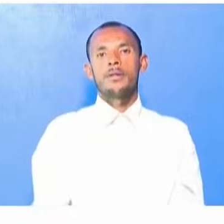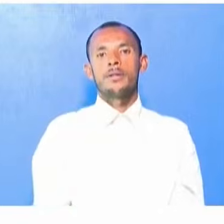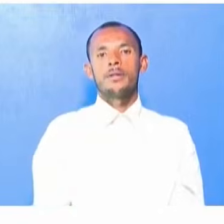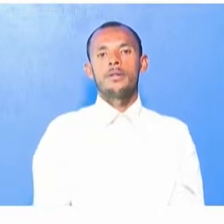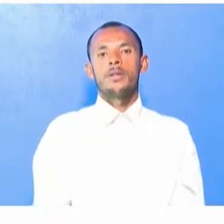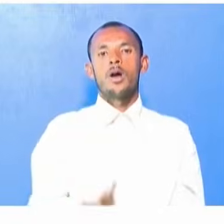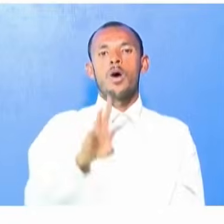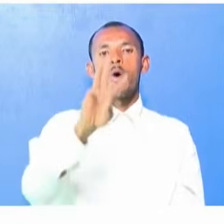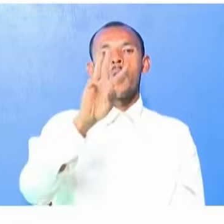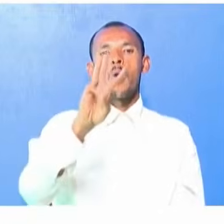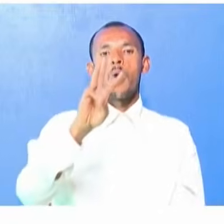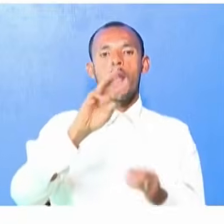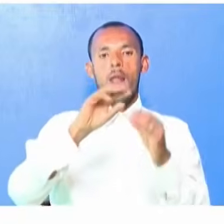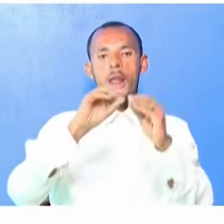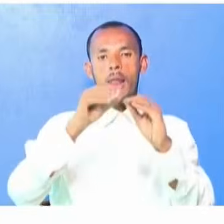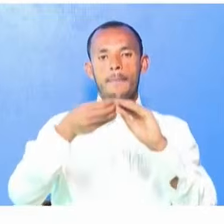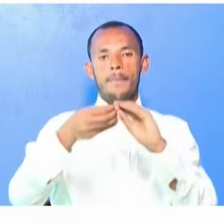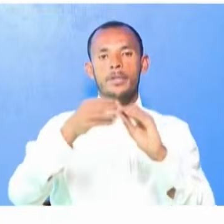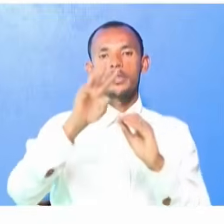whole numbers,